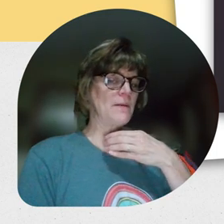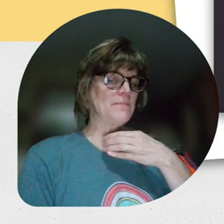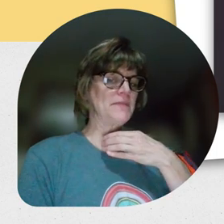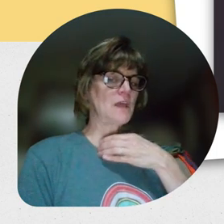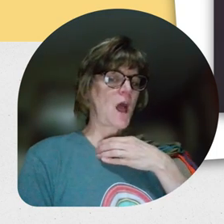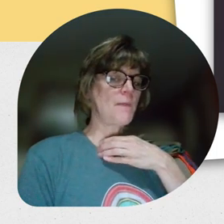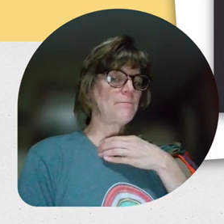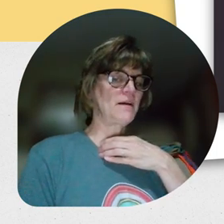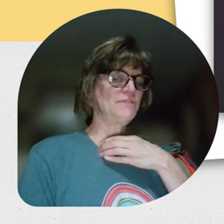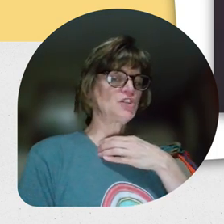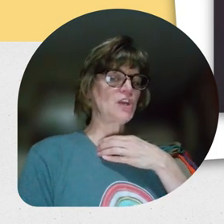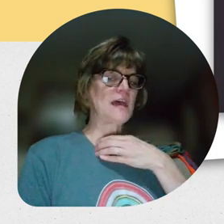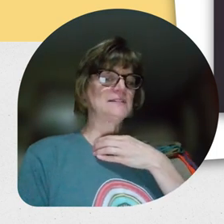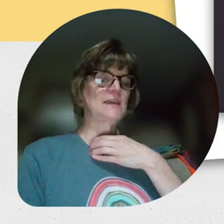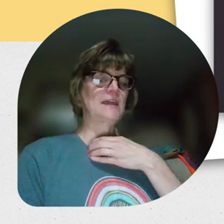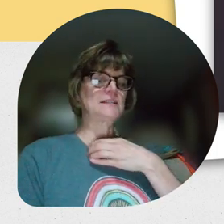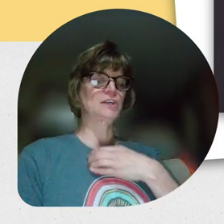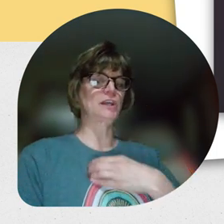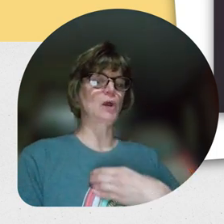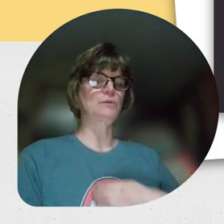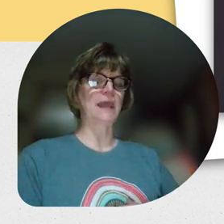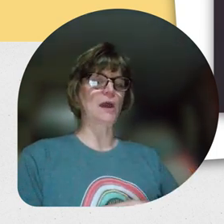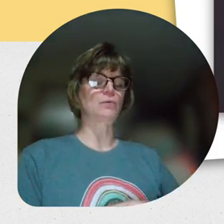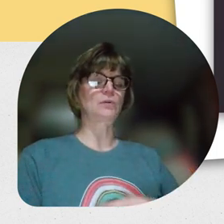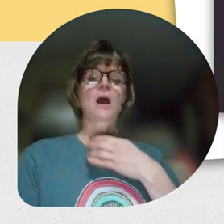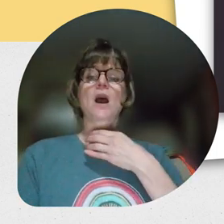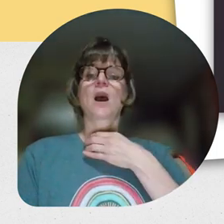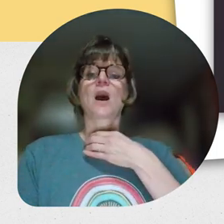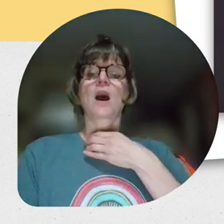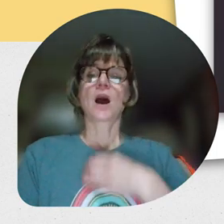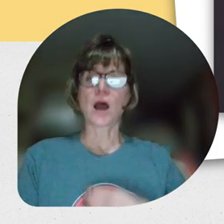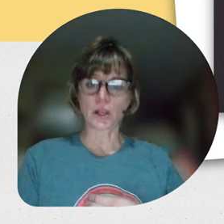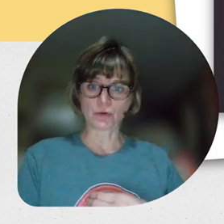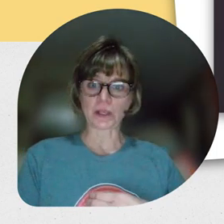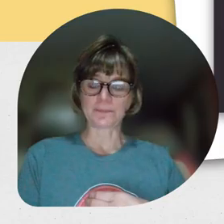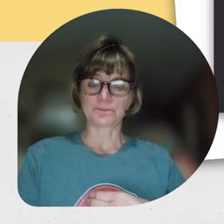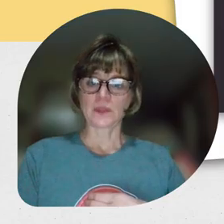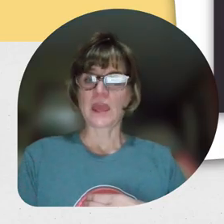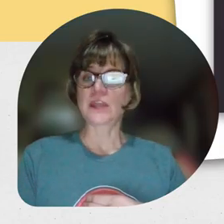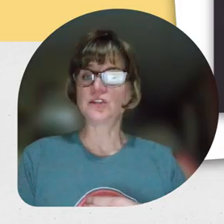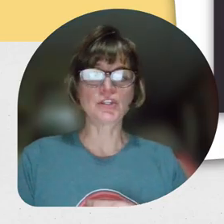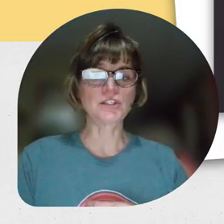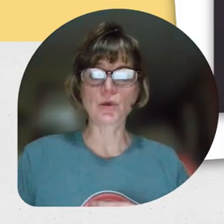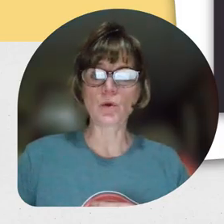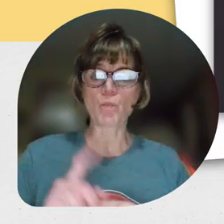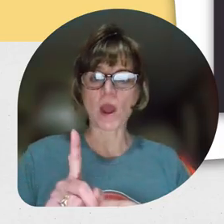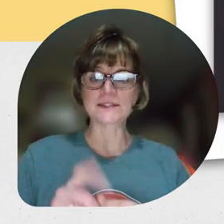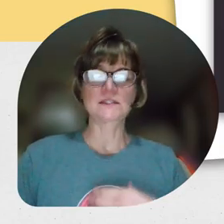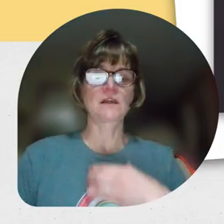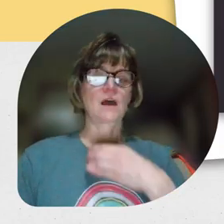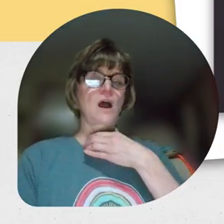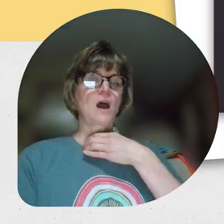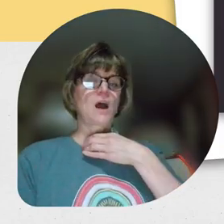and from the top of your chest, and it's going to go down. Hungry.